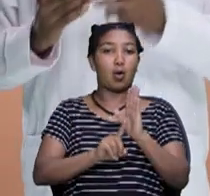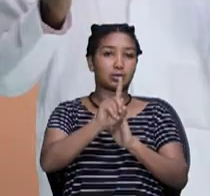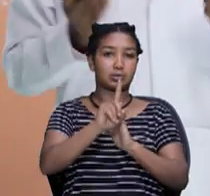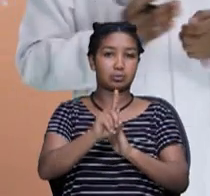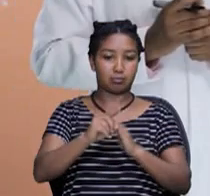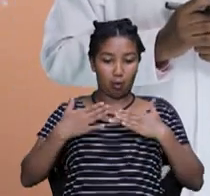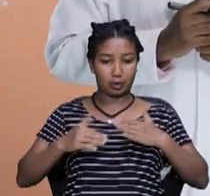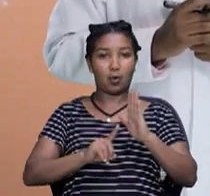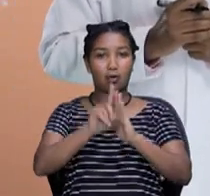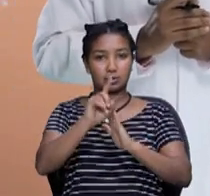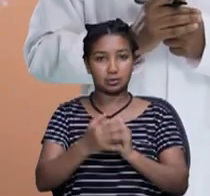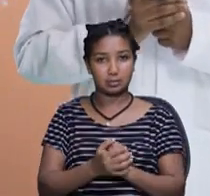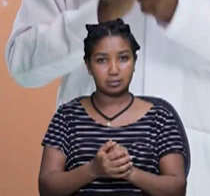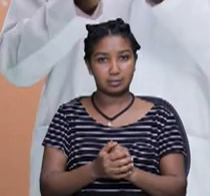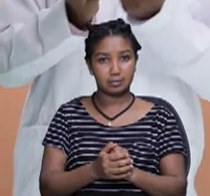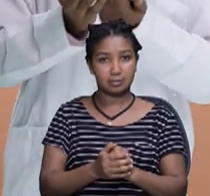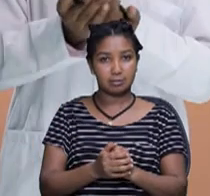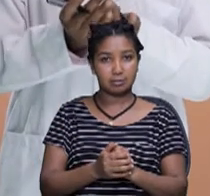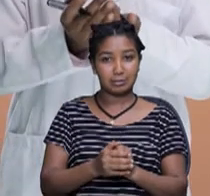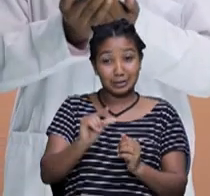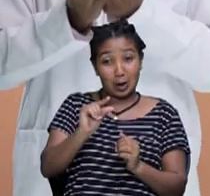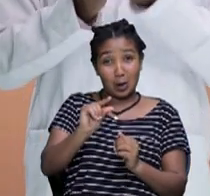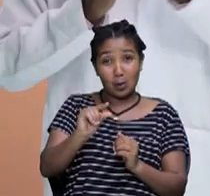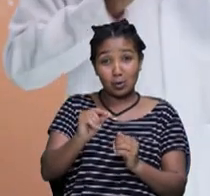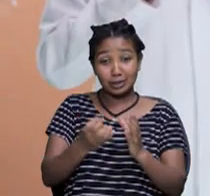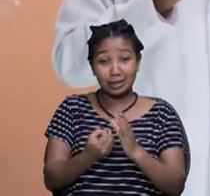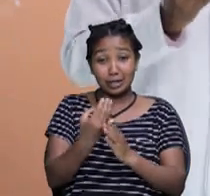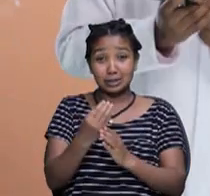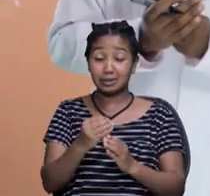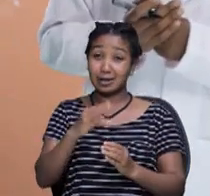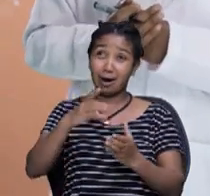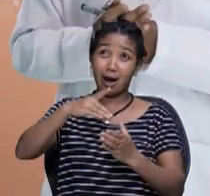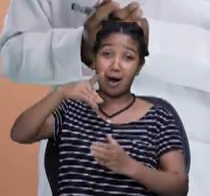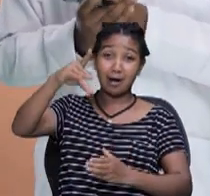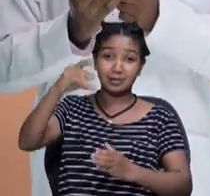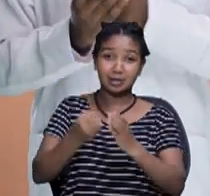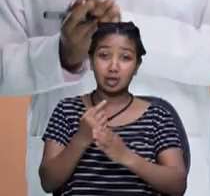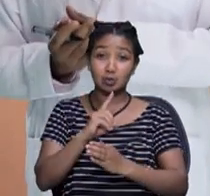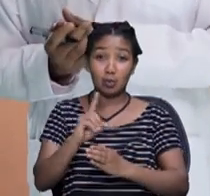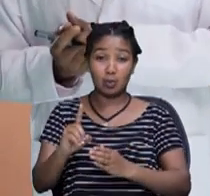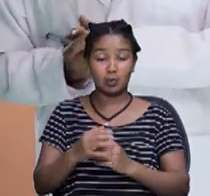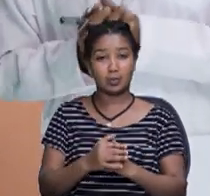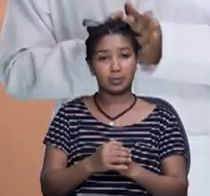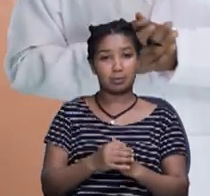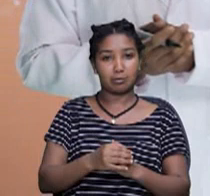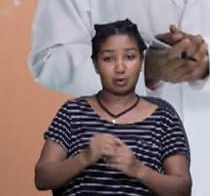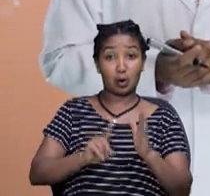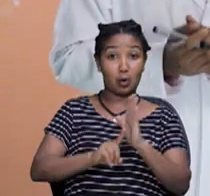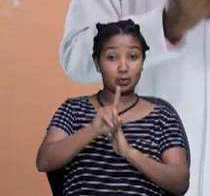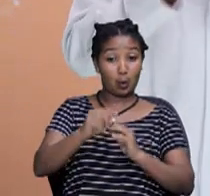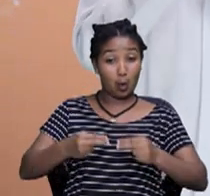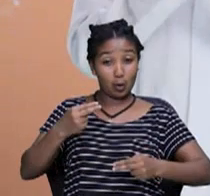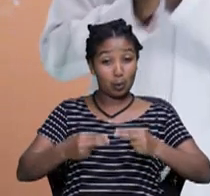growth, body growth. The low secretion and hypersecretion, hypo and hypersecretion of growth